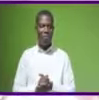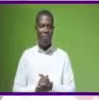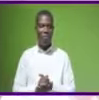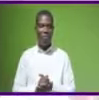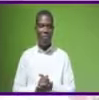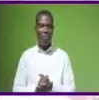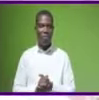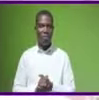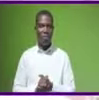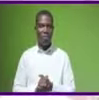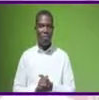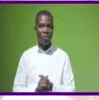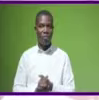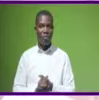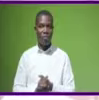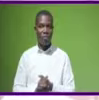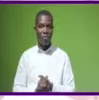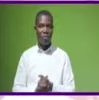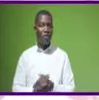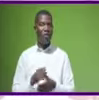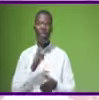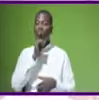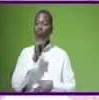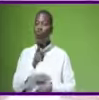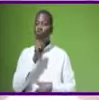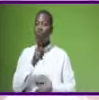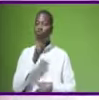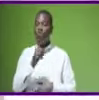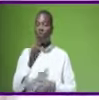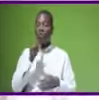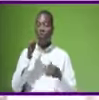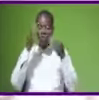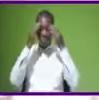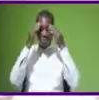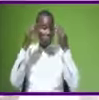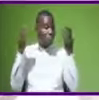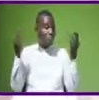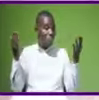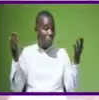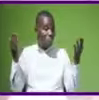matter of the fat pano won't name.